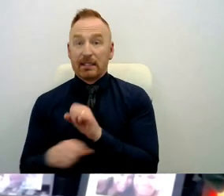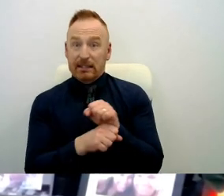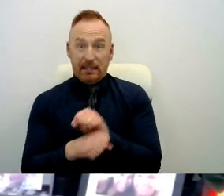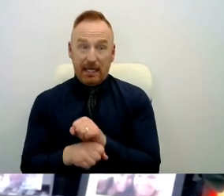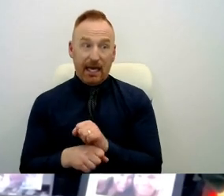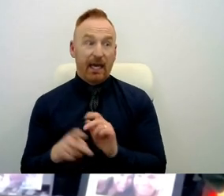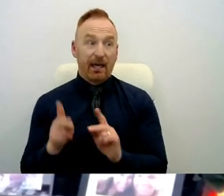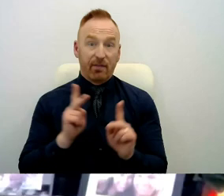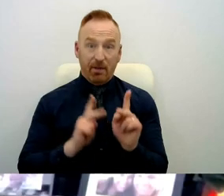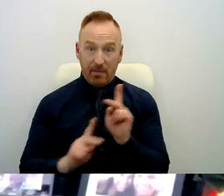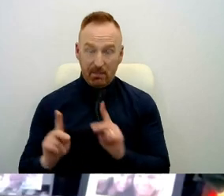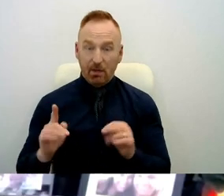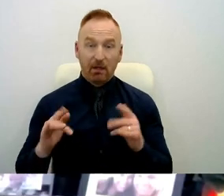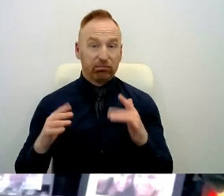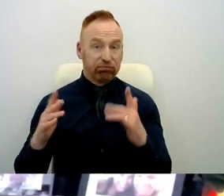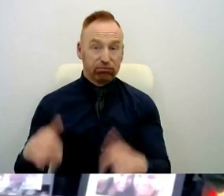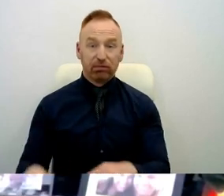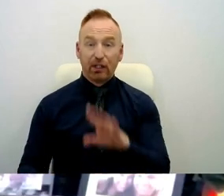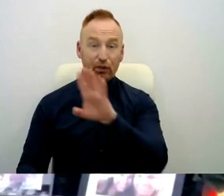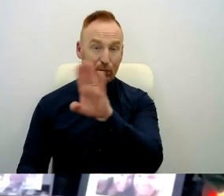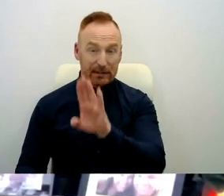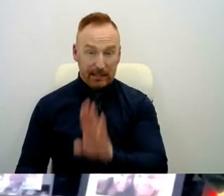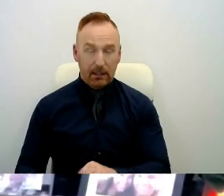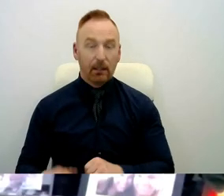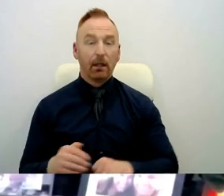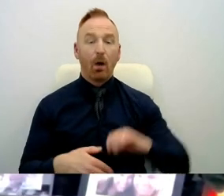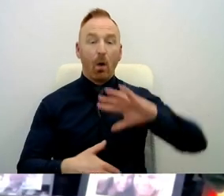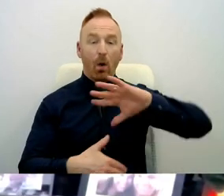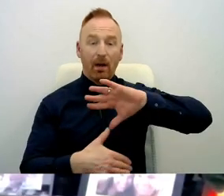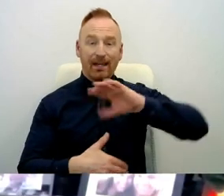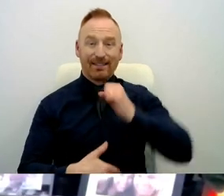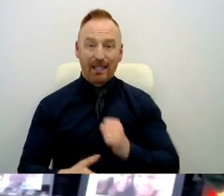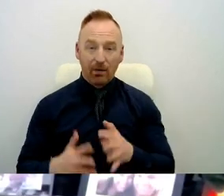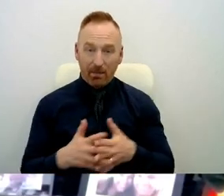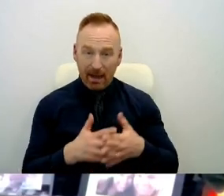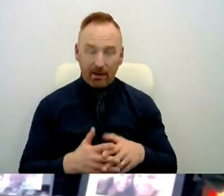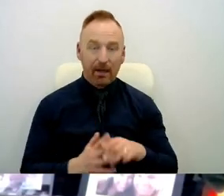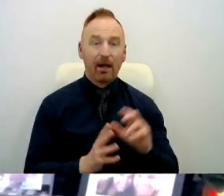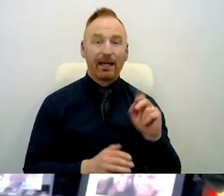part of the reason the volume of enslaved persons made their way to Brazil and South America and the Caribbean